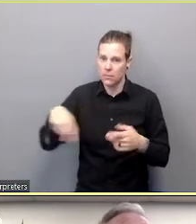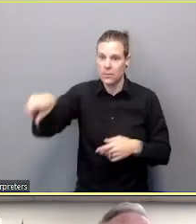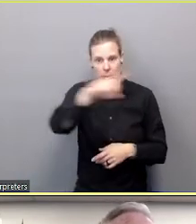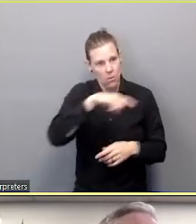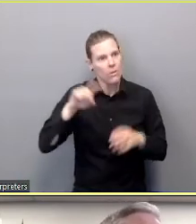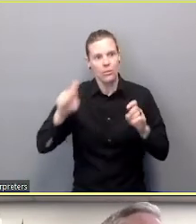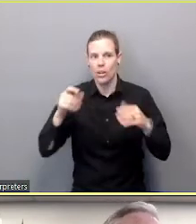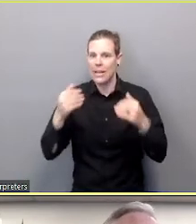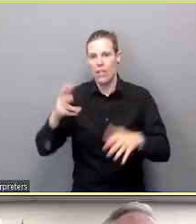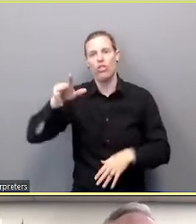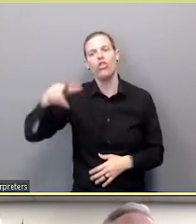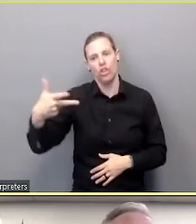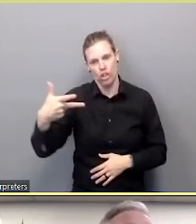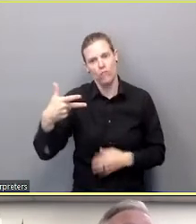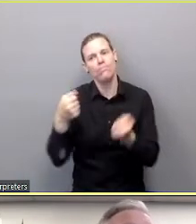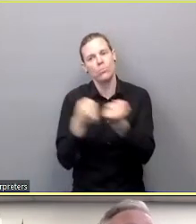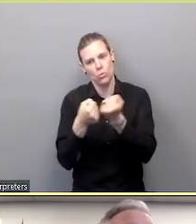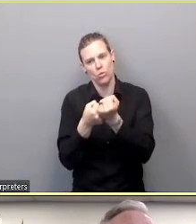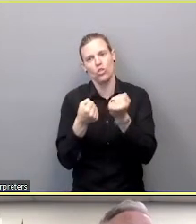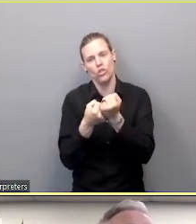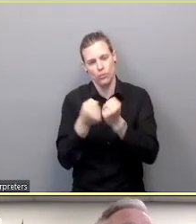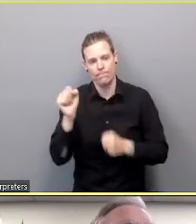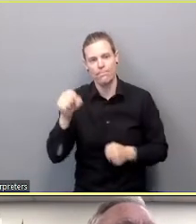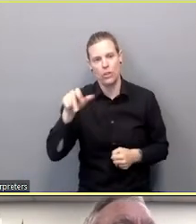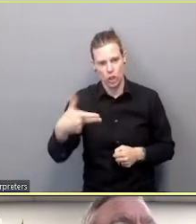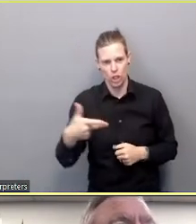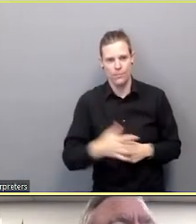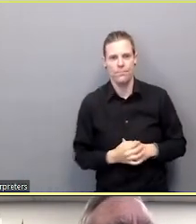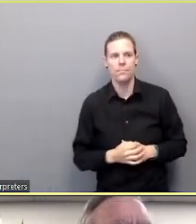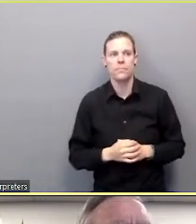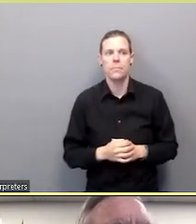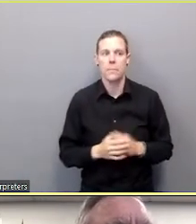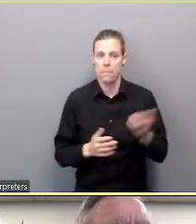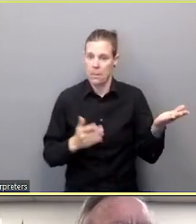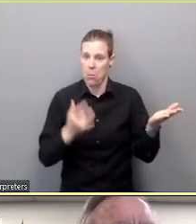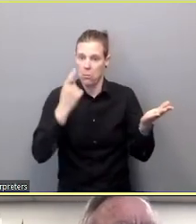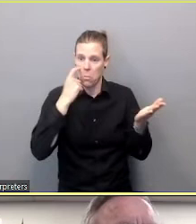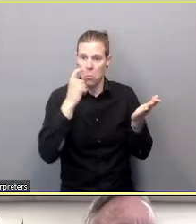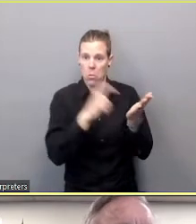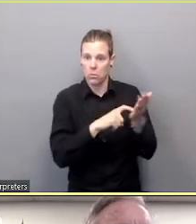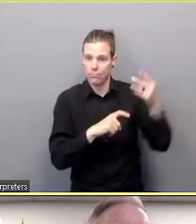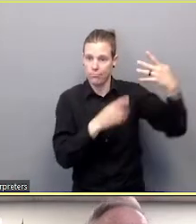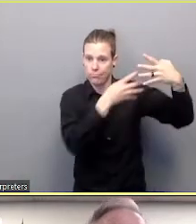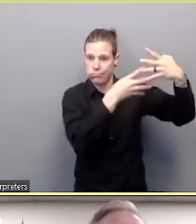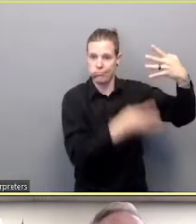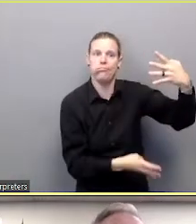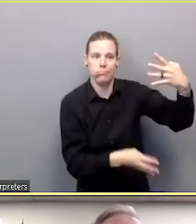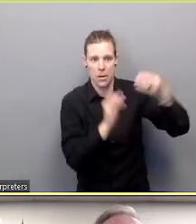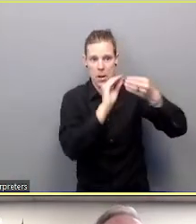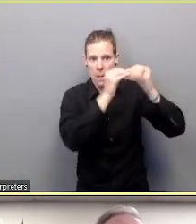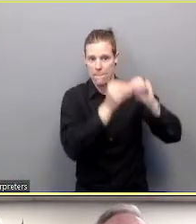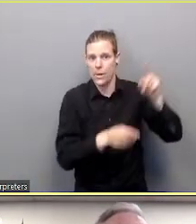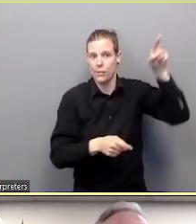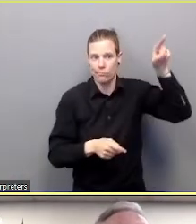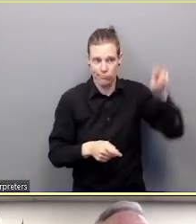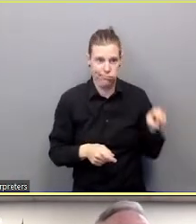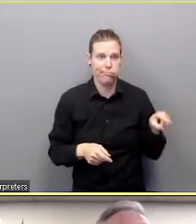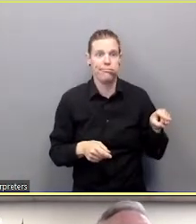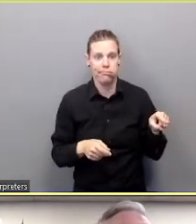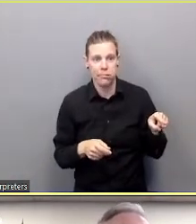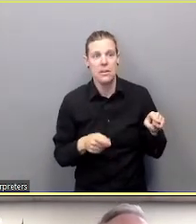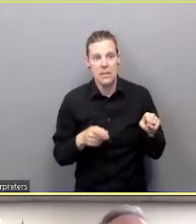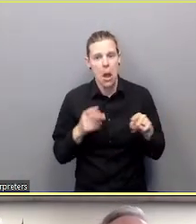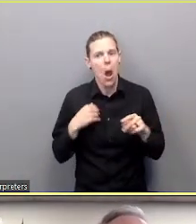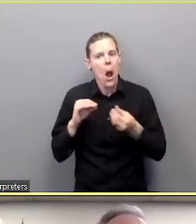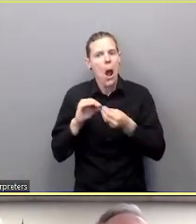well. Next slide, please. As you can see, we continue to slowly creep up about 0.5% a